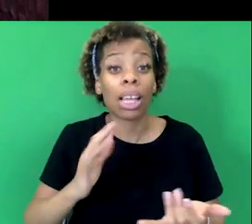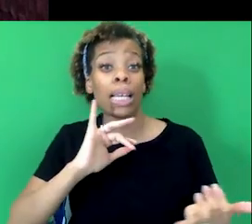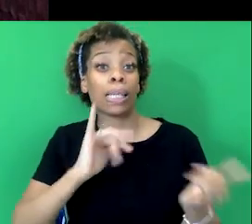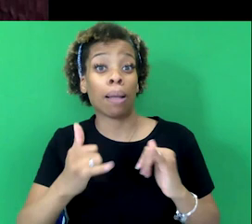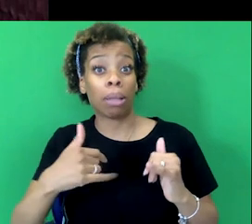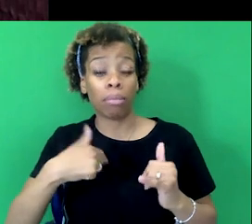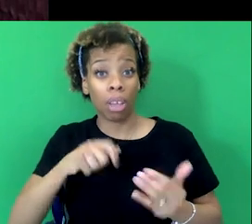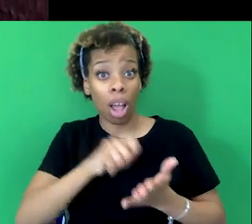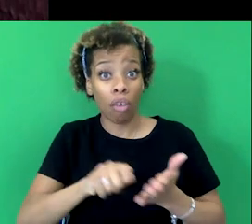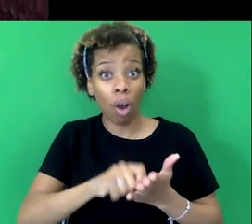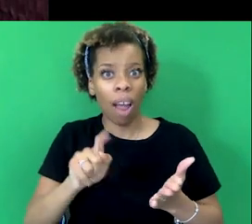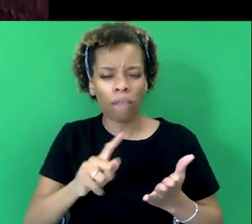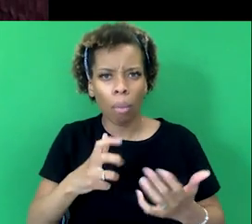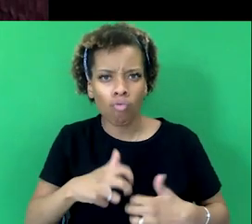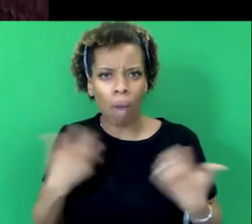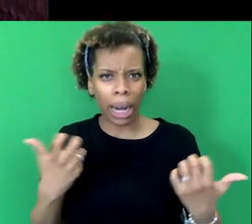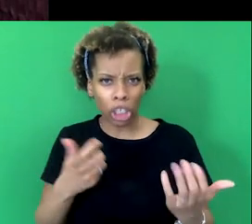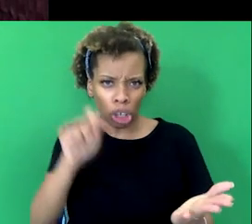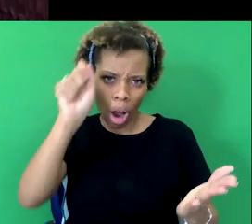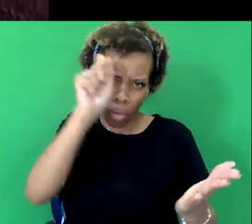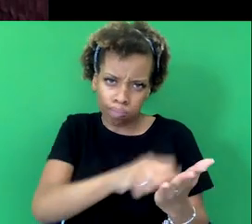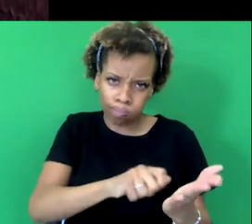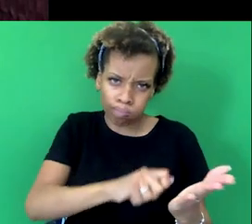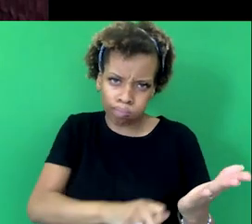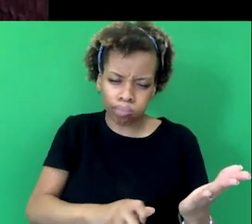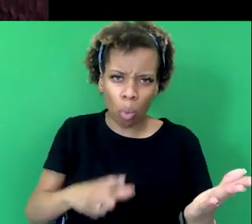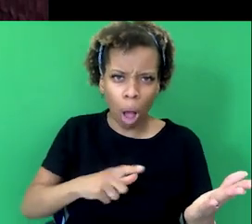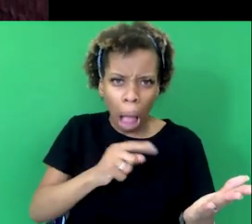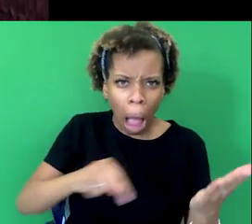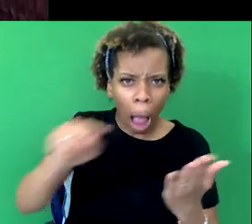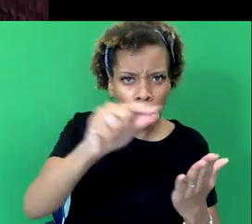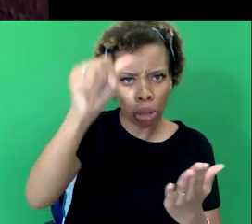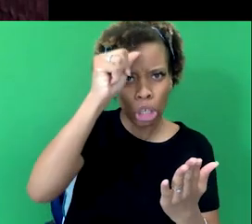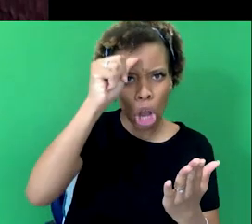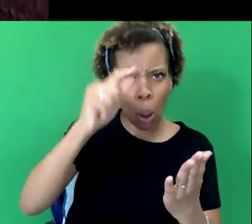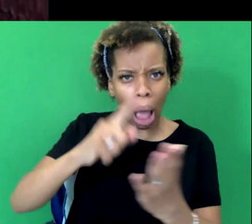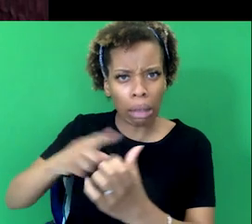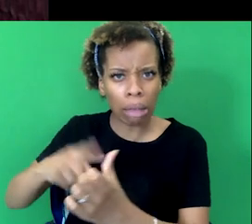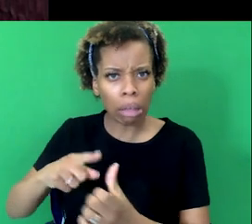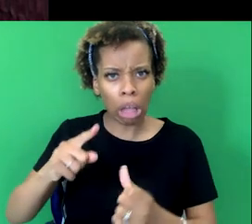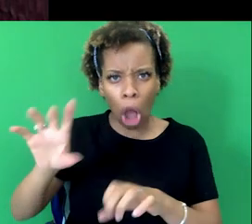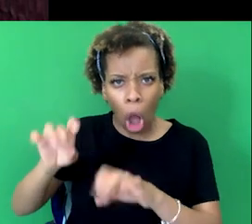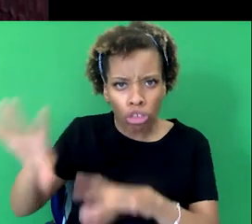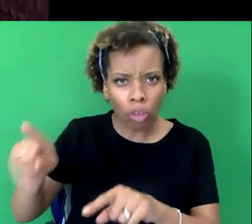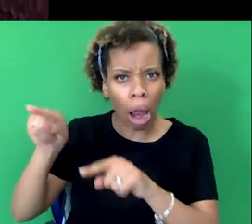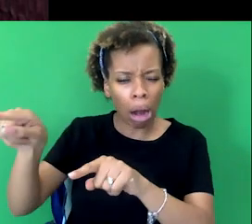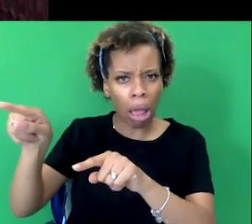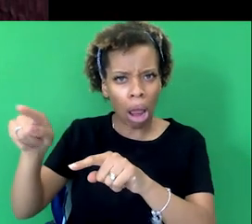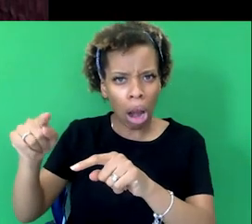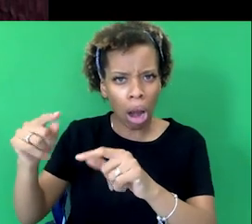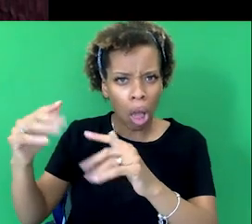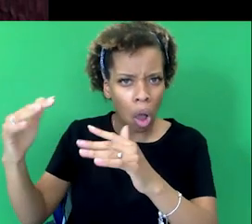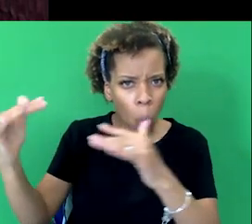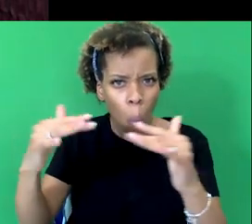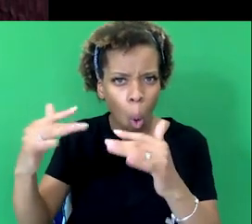it's rage. I used to get very frustrated by the fact that everyone knows about Anzacs, everyone knows about the Australians who fought in the First World War,